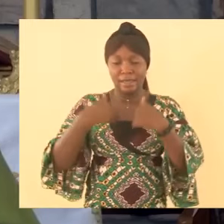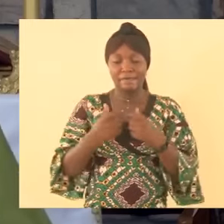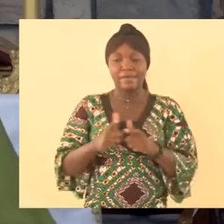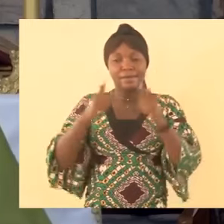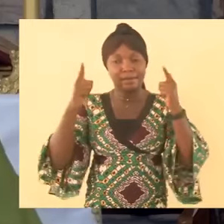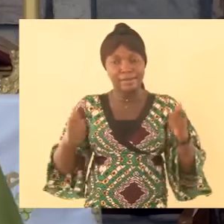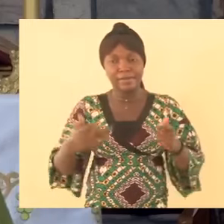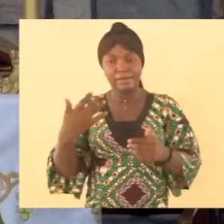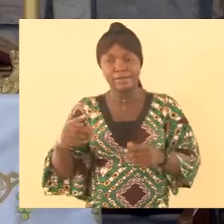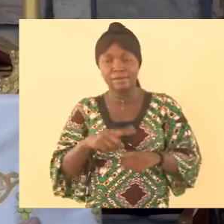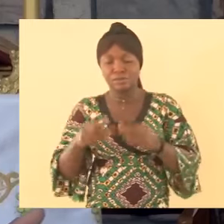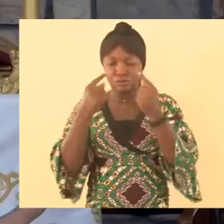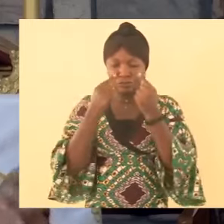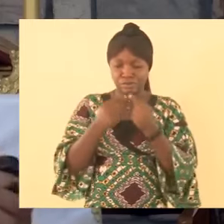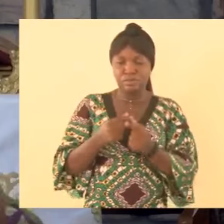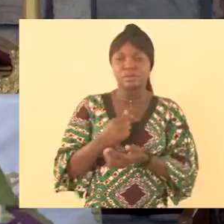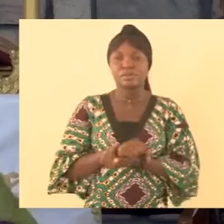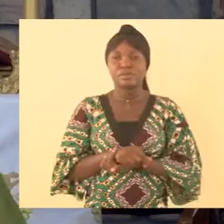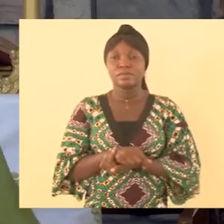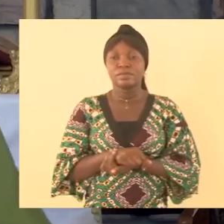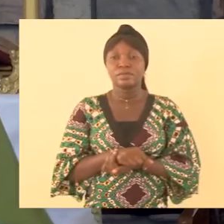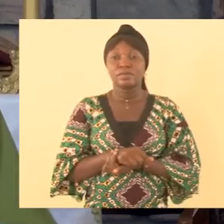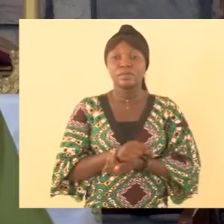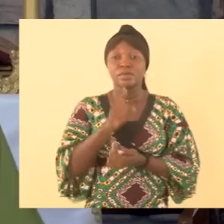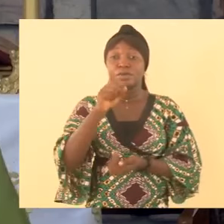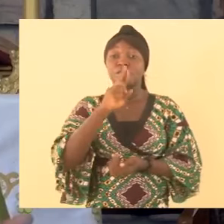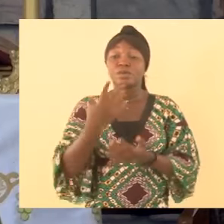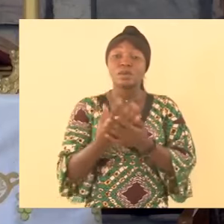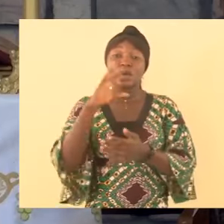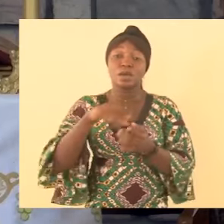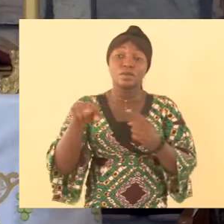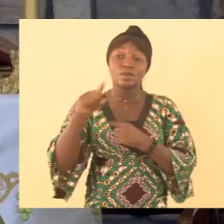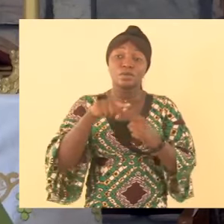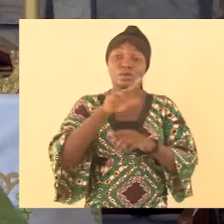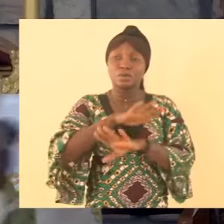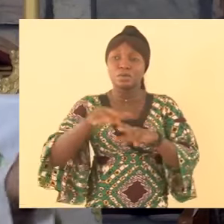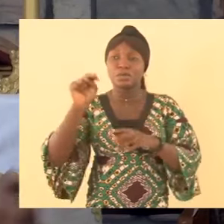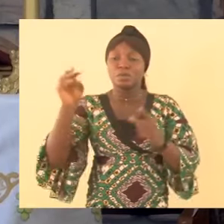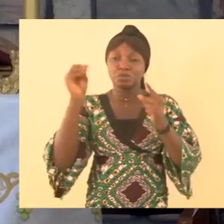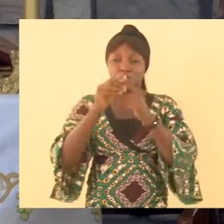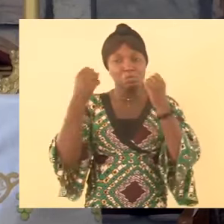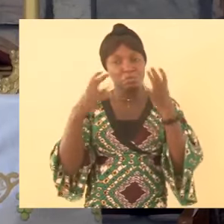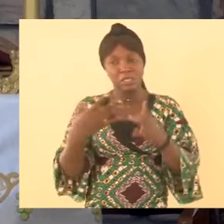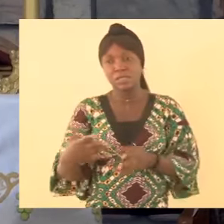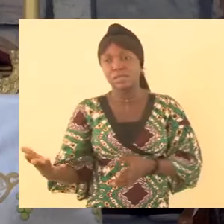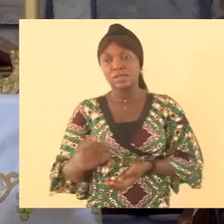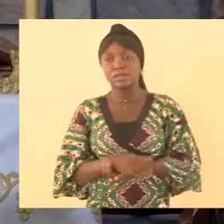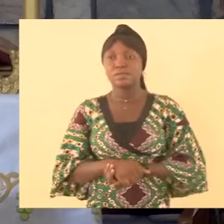possessions, but in having few wants. You are rich when you don't need too many things.